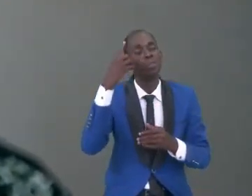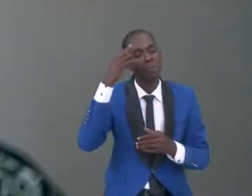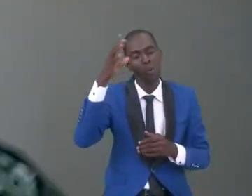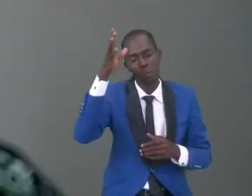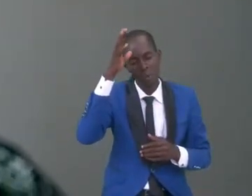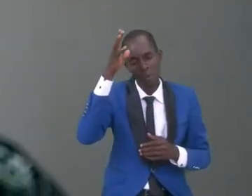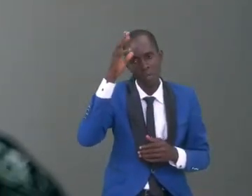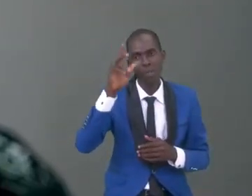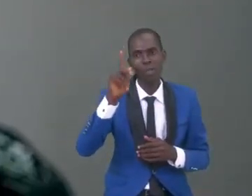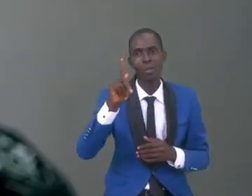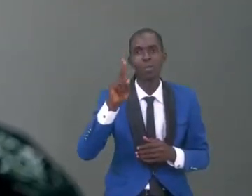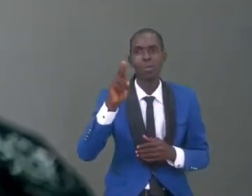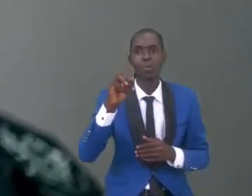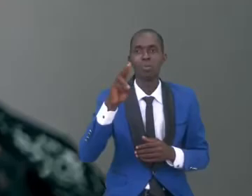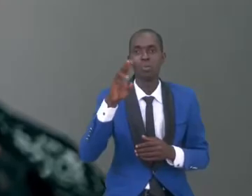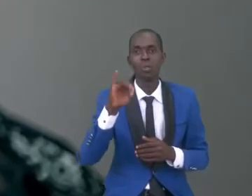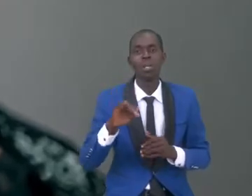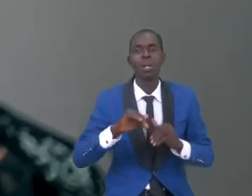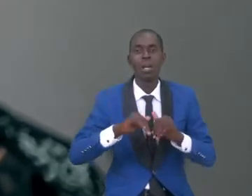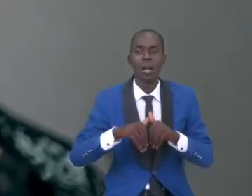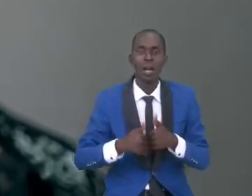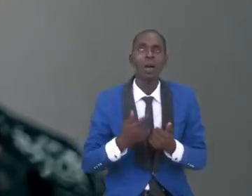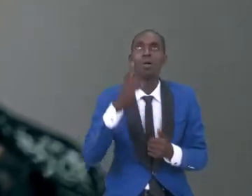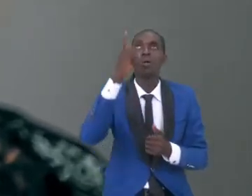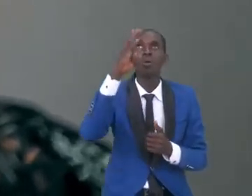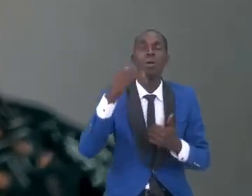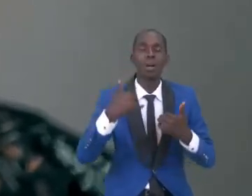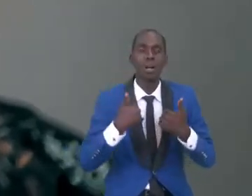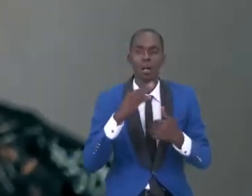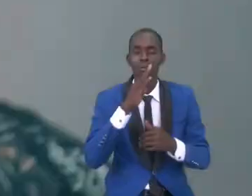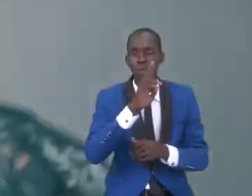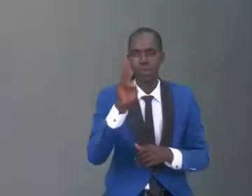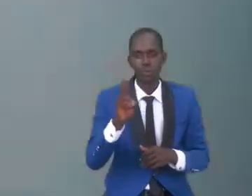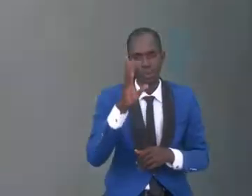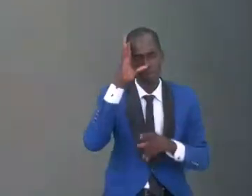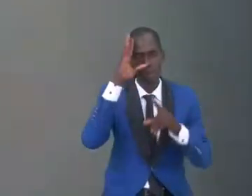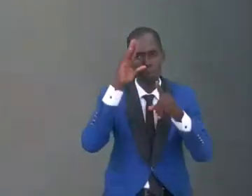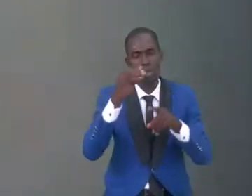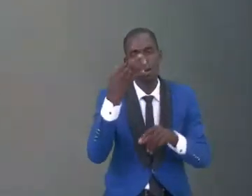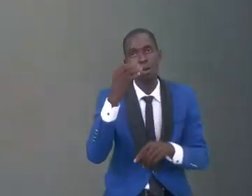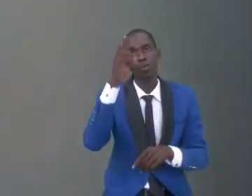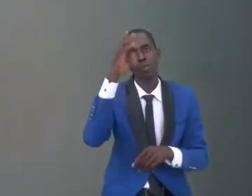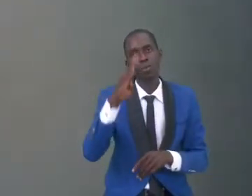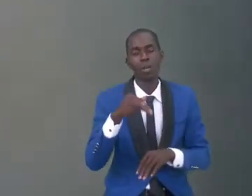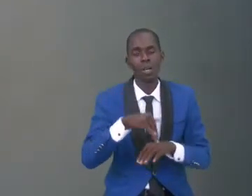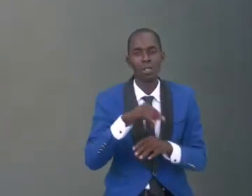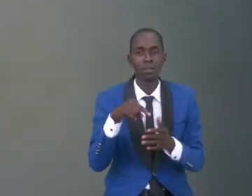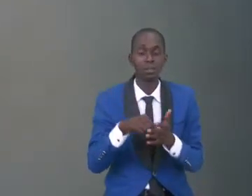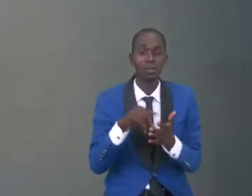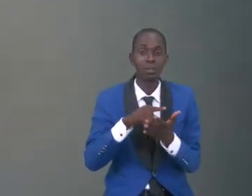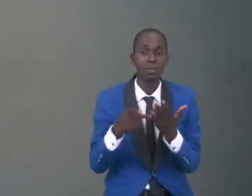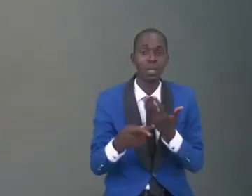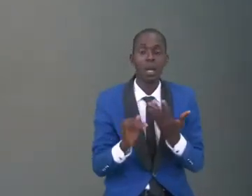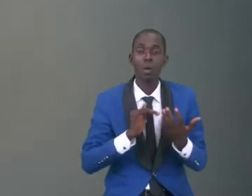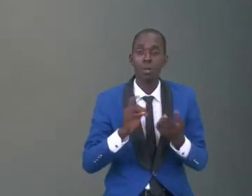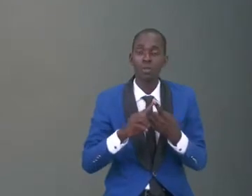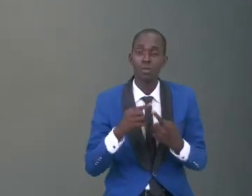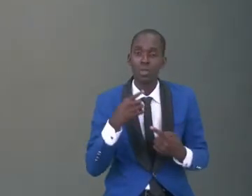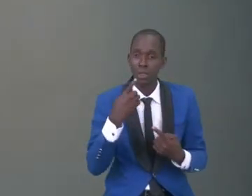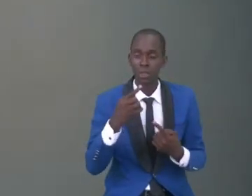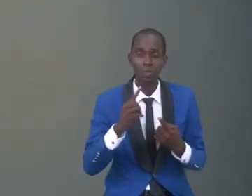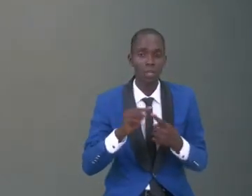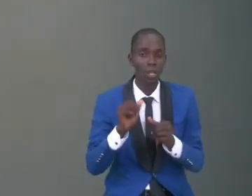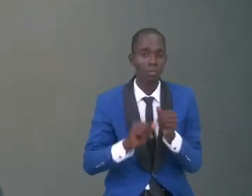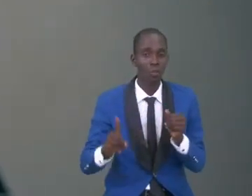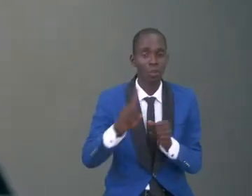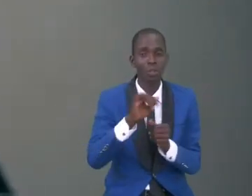Akanmu, how God has been using him in this global crusade. I want to tell everybody that there is power